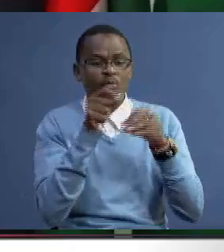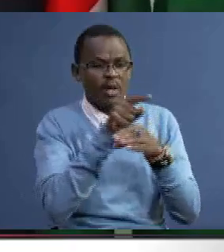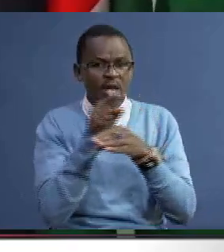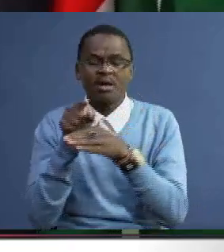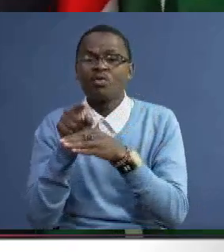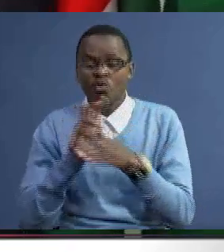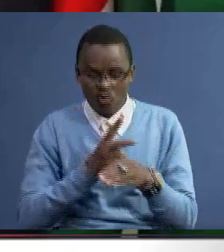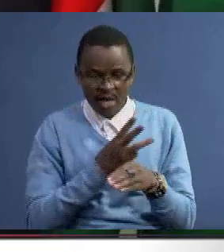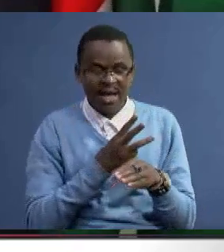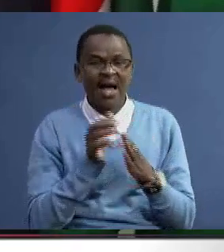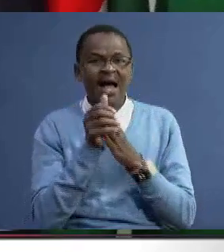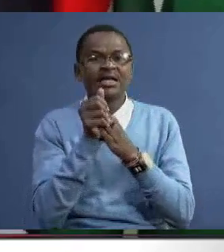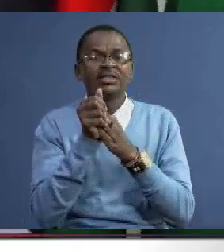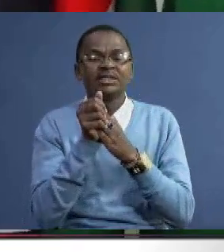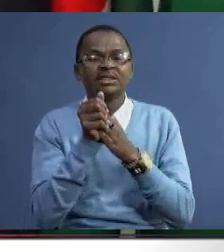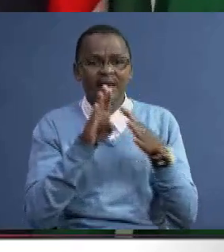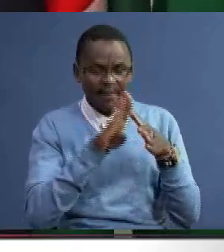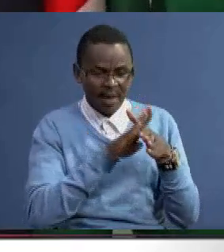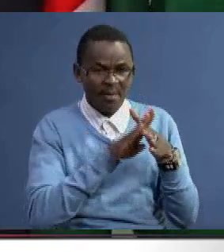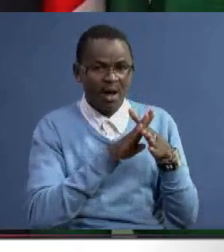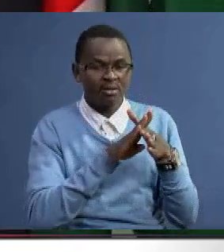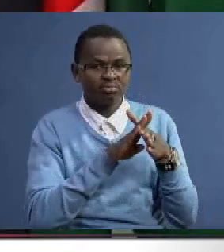We gagging the staff